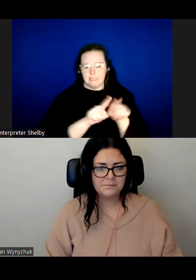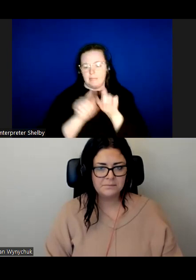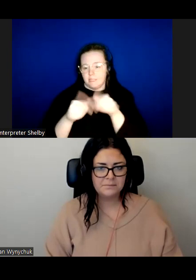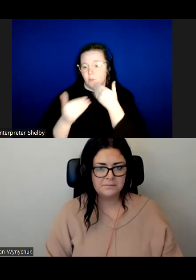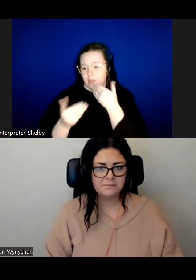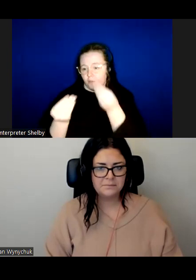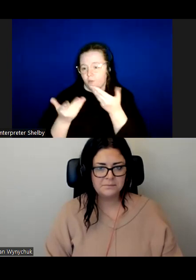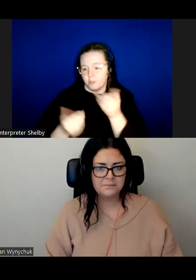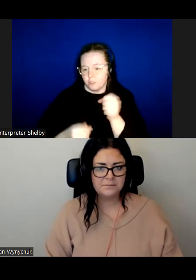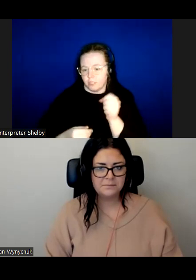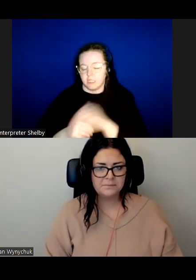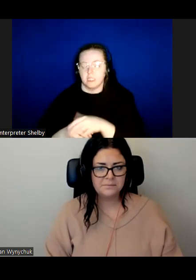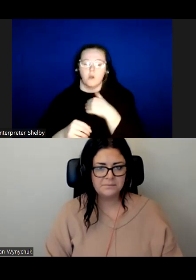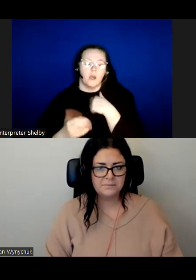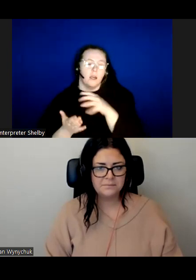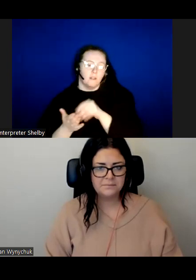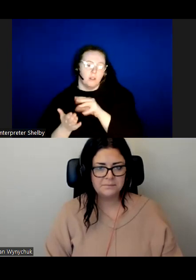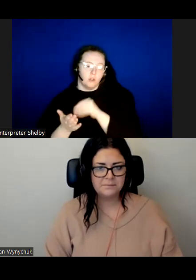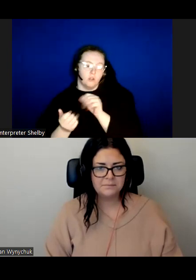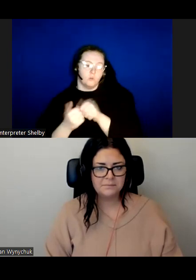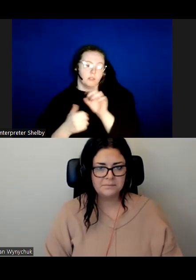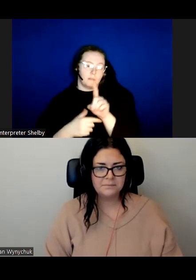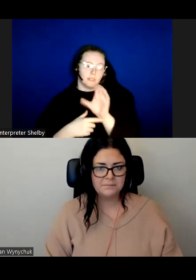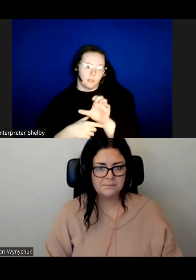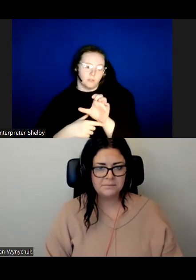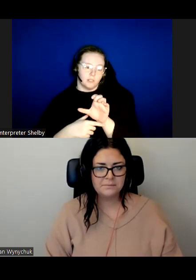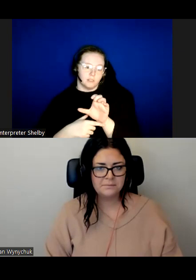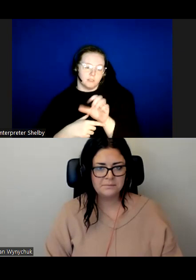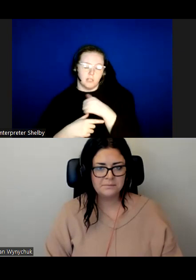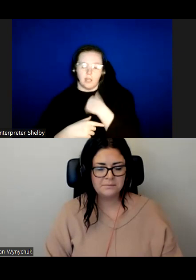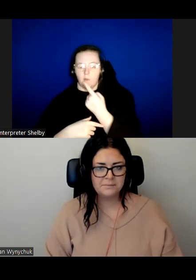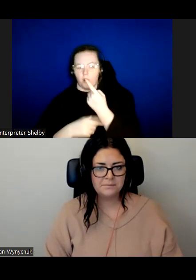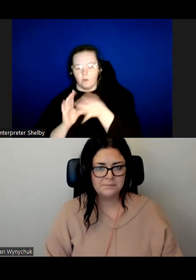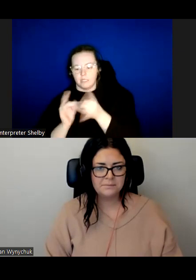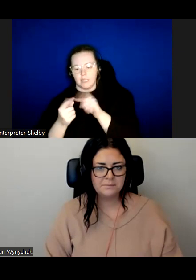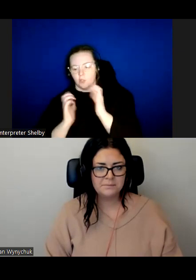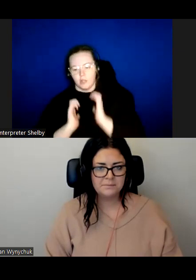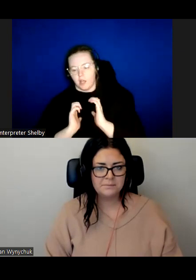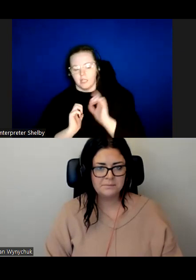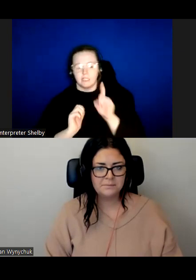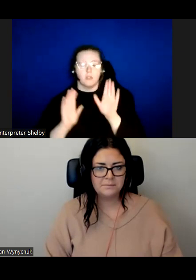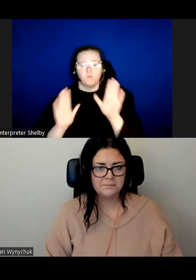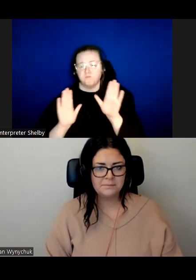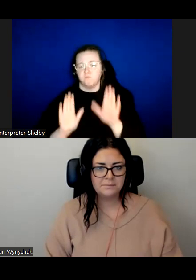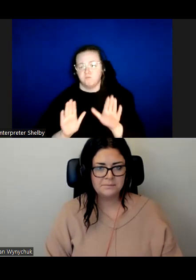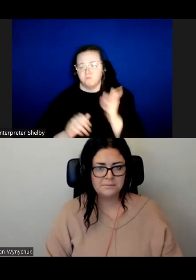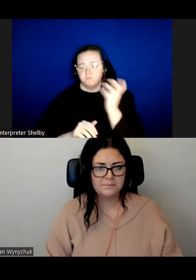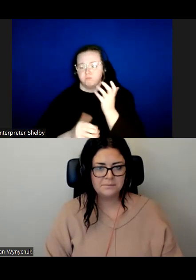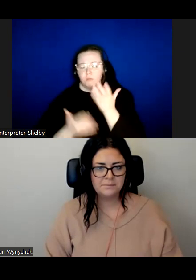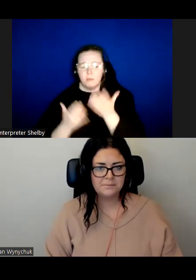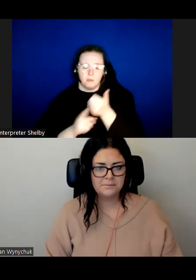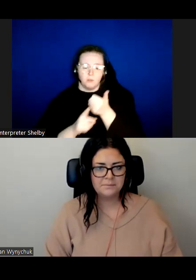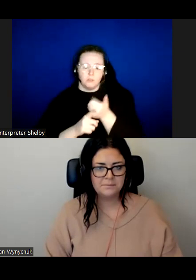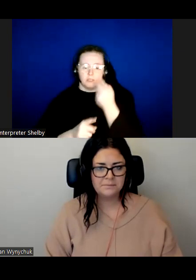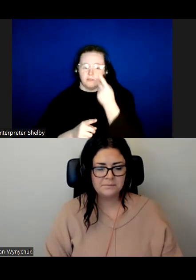informative, is that with domestic contracts, and I'll always say this to my clients, this works wonderful. And you may have crossed it in